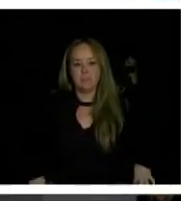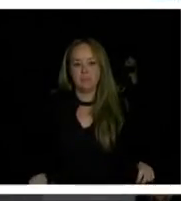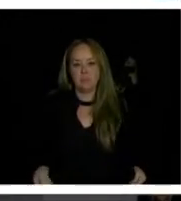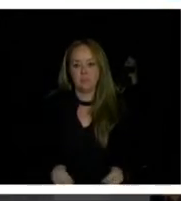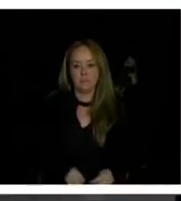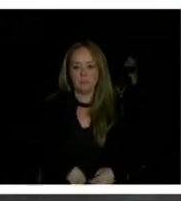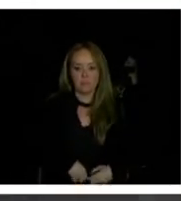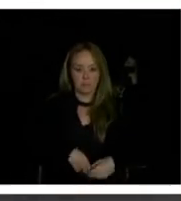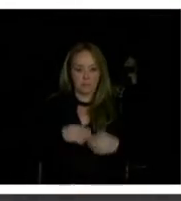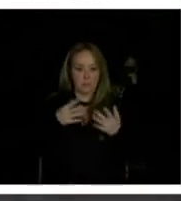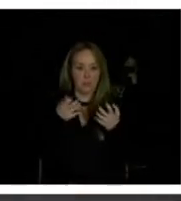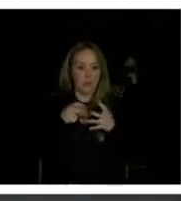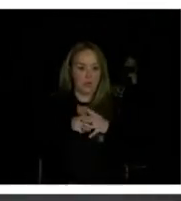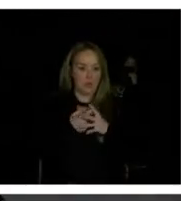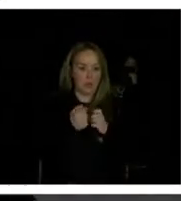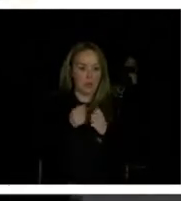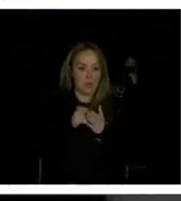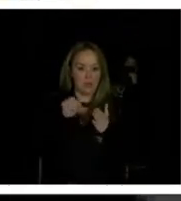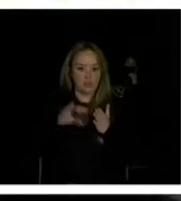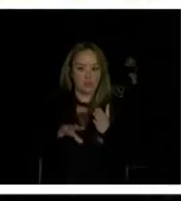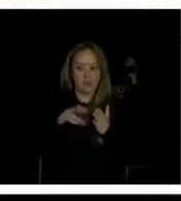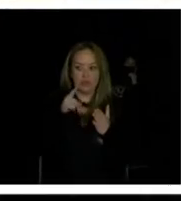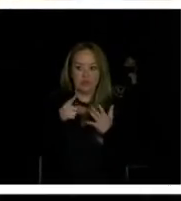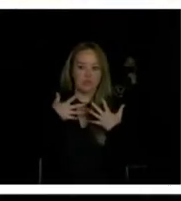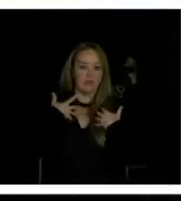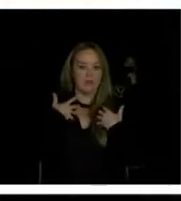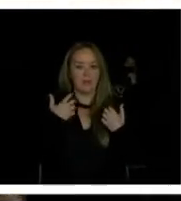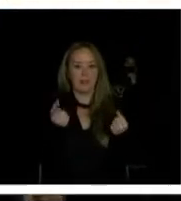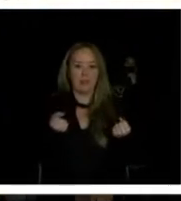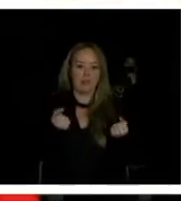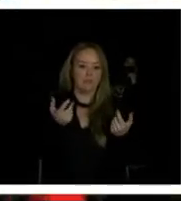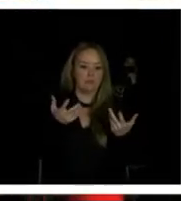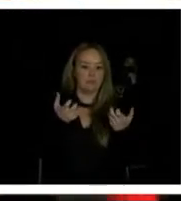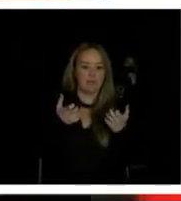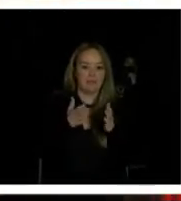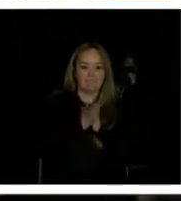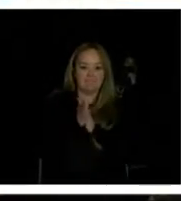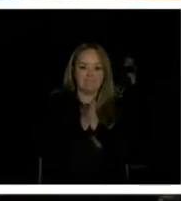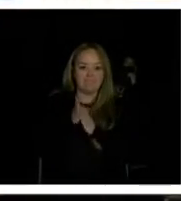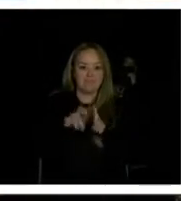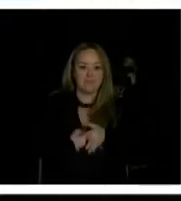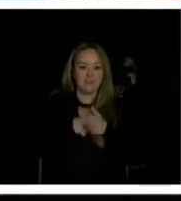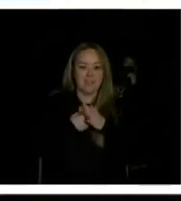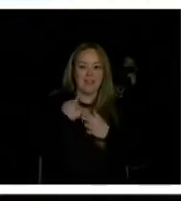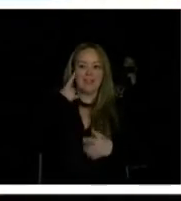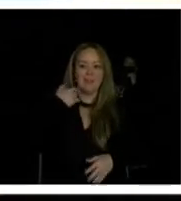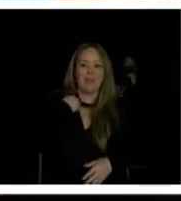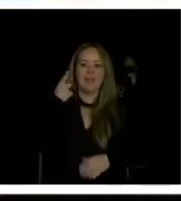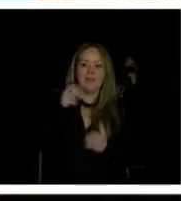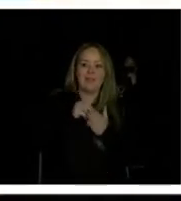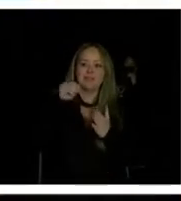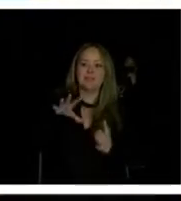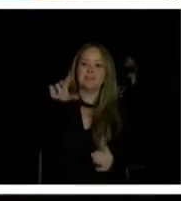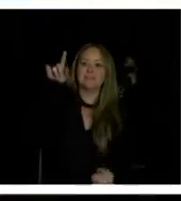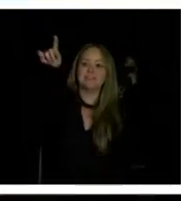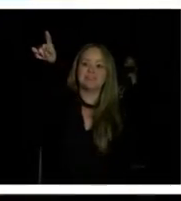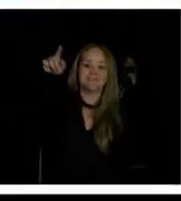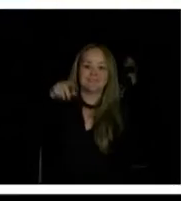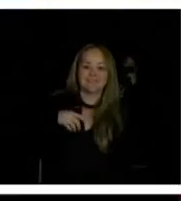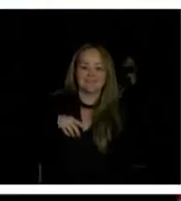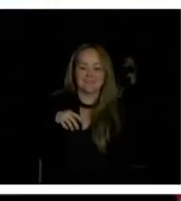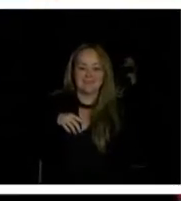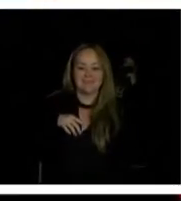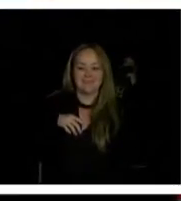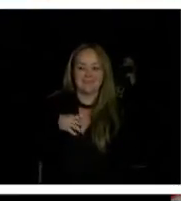Do we want to start with students? Students, are you bold and courageous? You want to start? Okay, Gustavo, I think we have one over here. Come on.